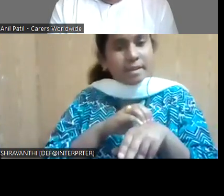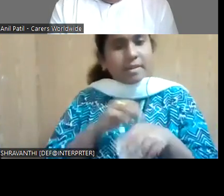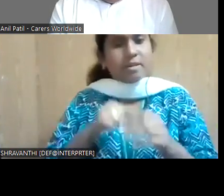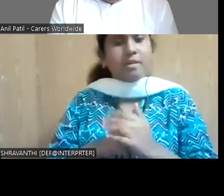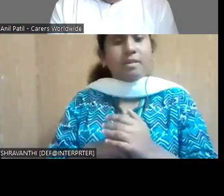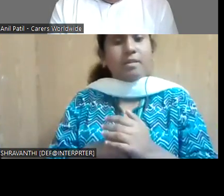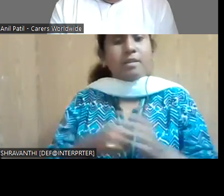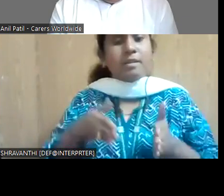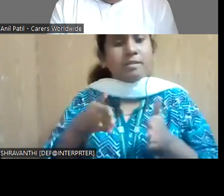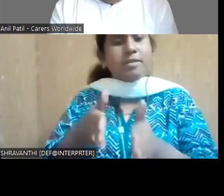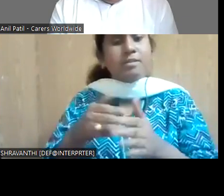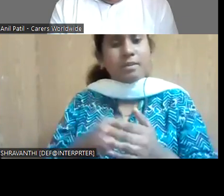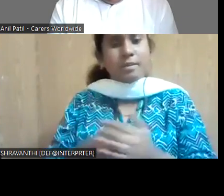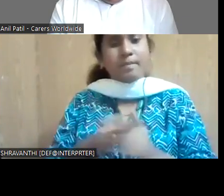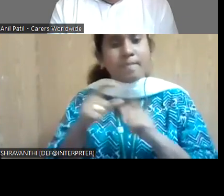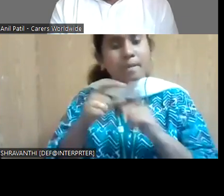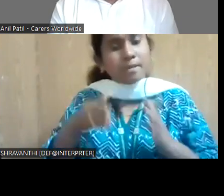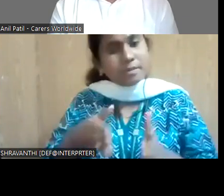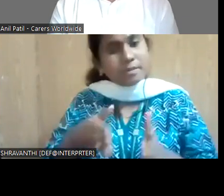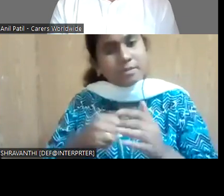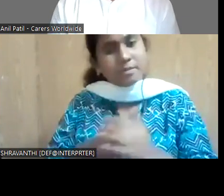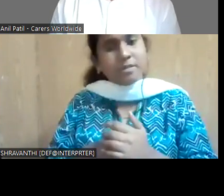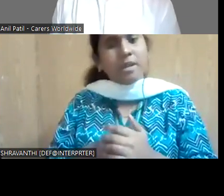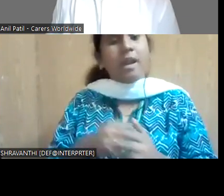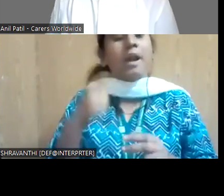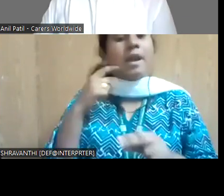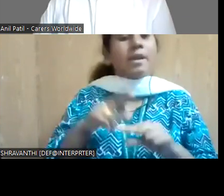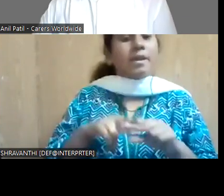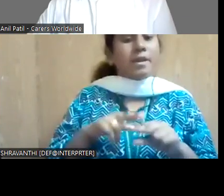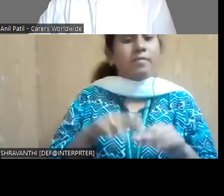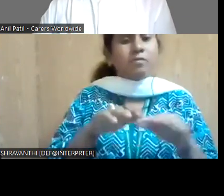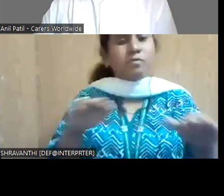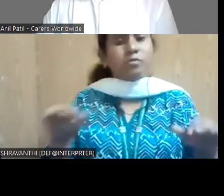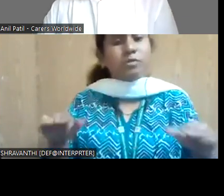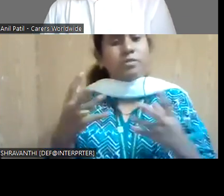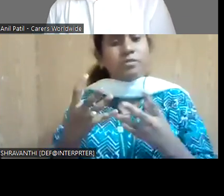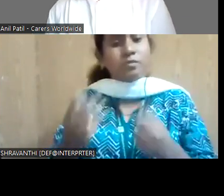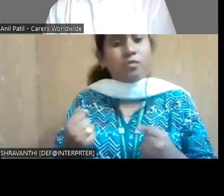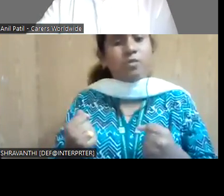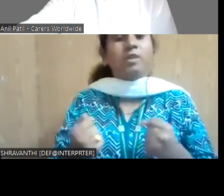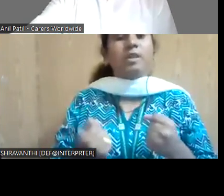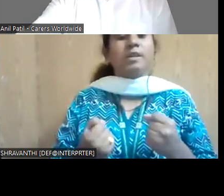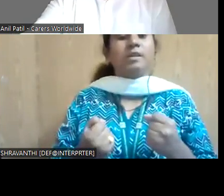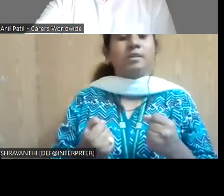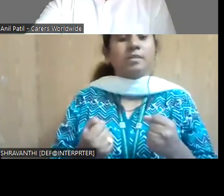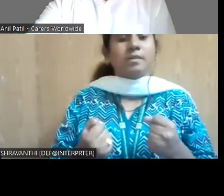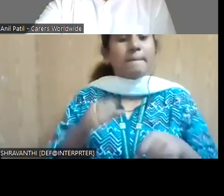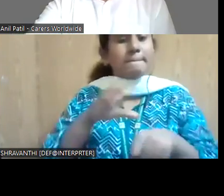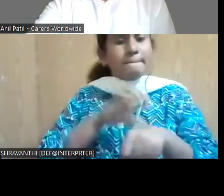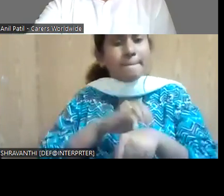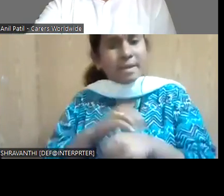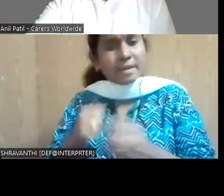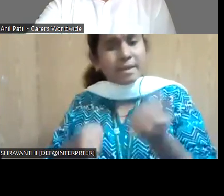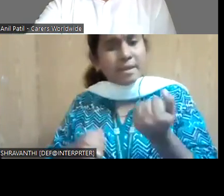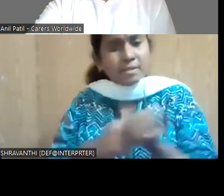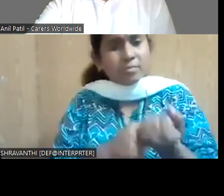intervention support, especially for any kind of medical services, STPT, what is speech therapy, physiotherapy, occupational therapy kind of things, they can avail the